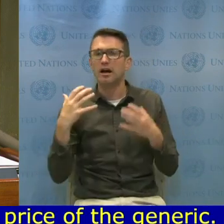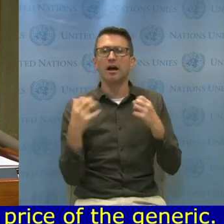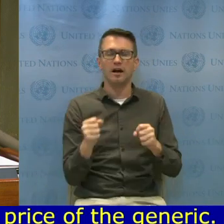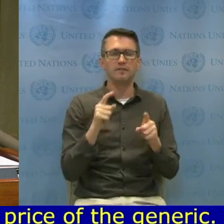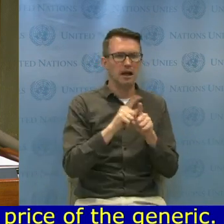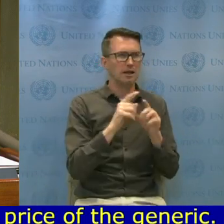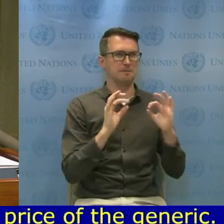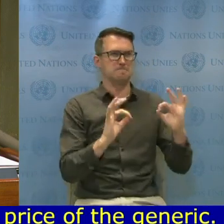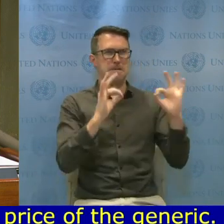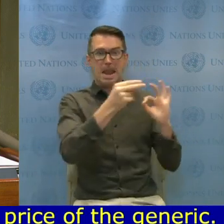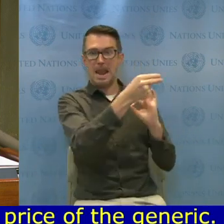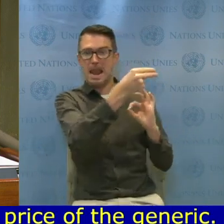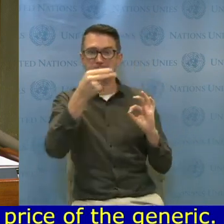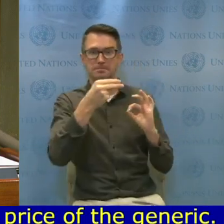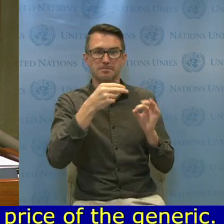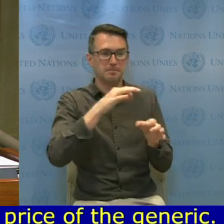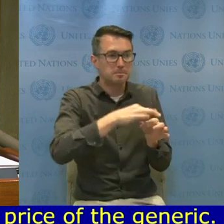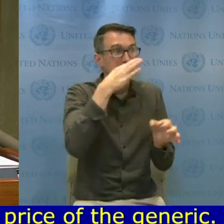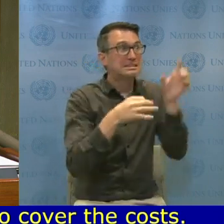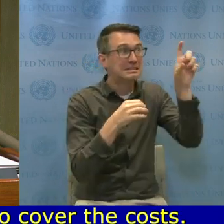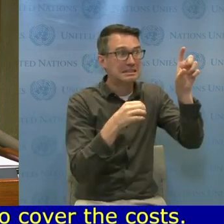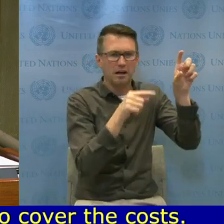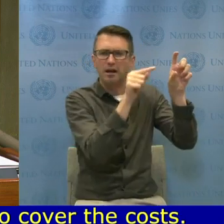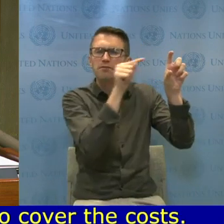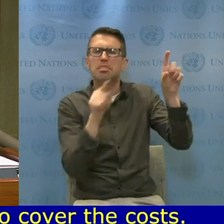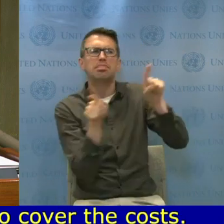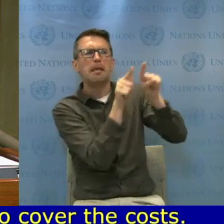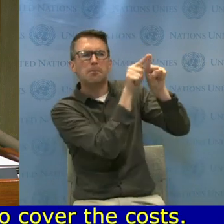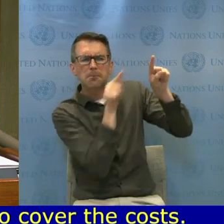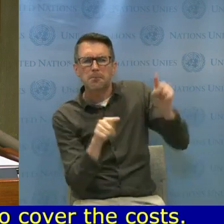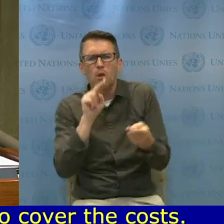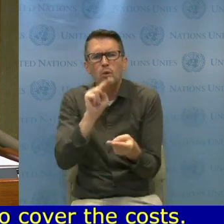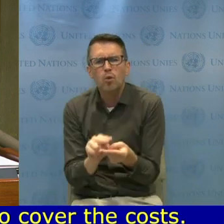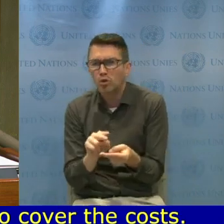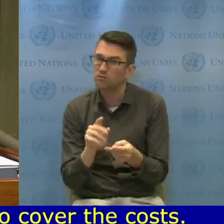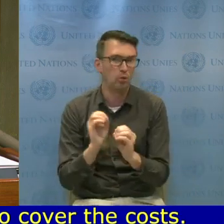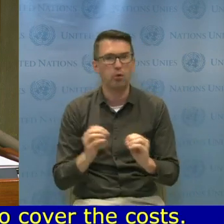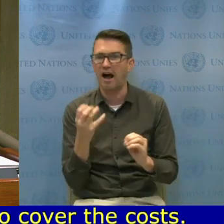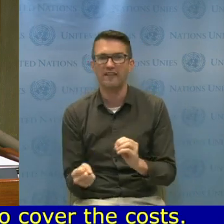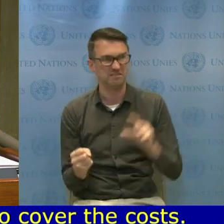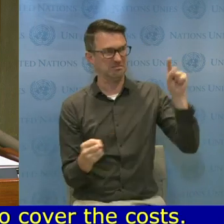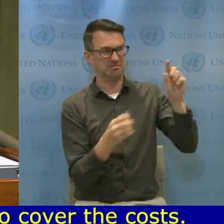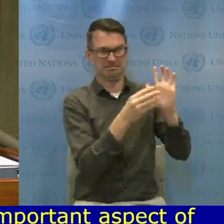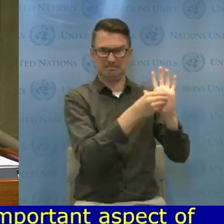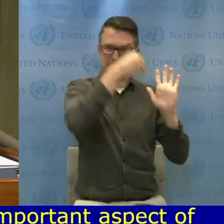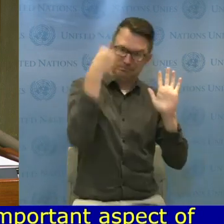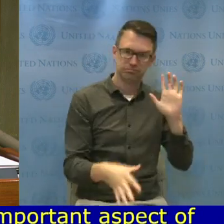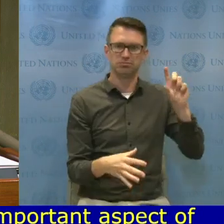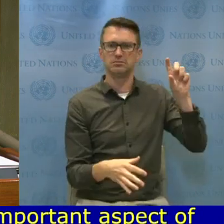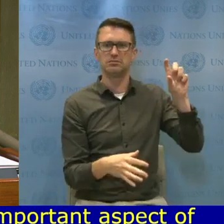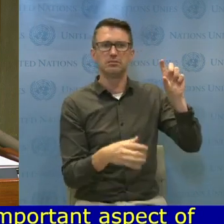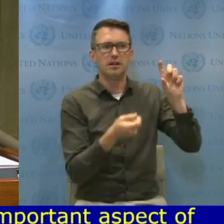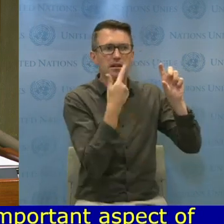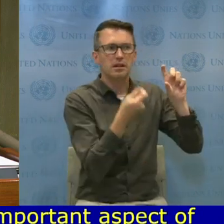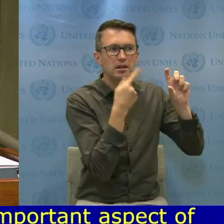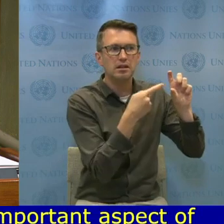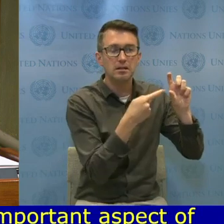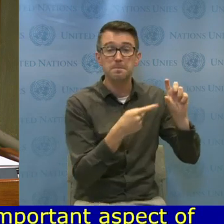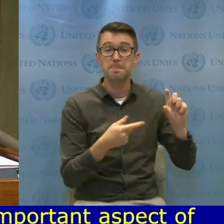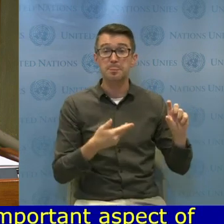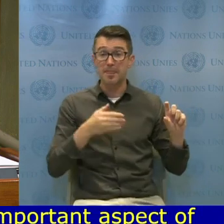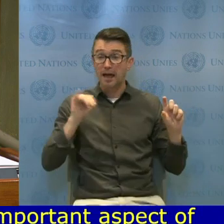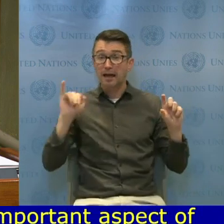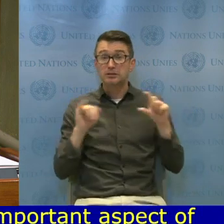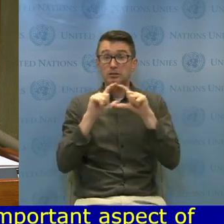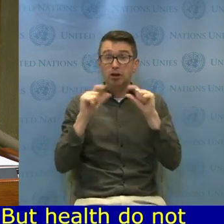But health do not stand alone. It is interconnecting with other aspects that has been described in the CRPD.